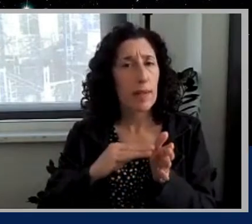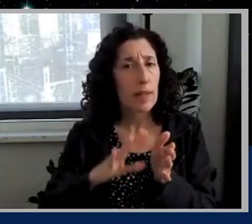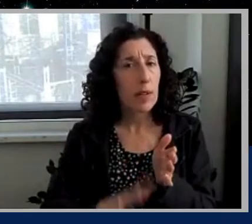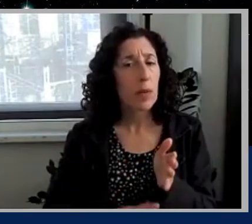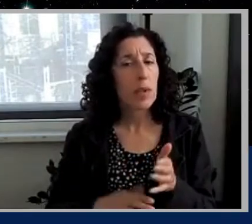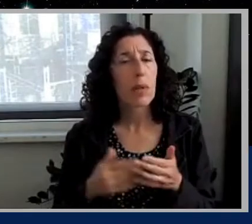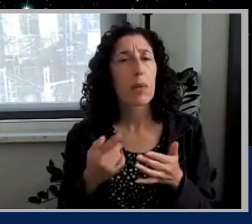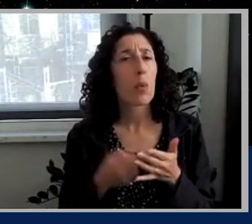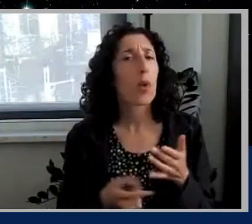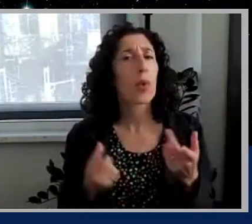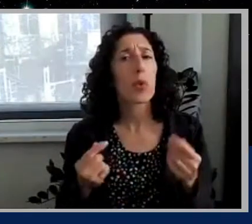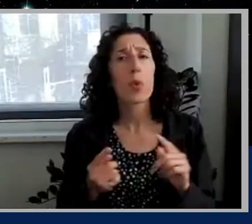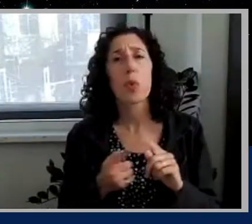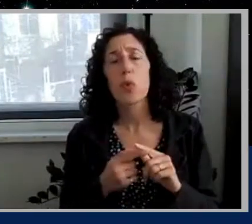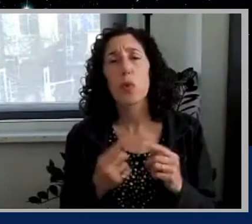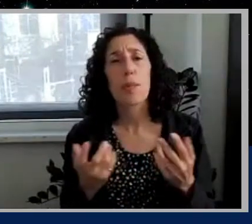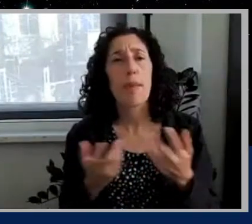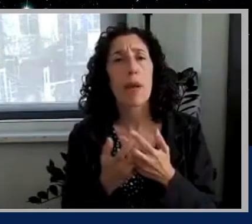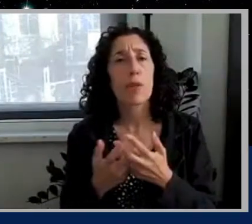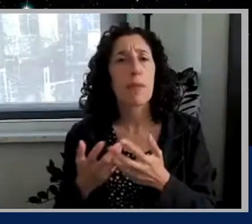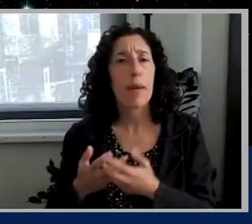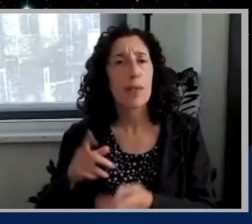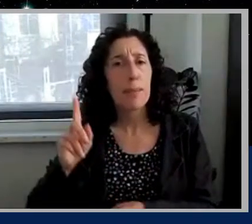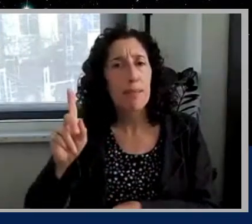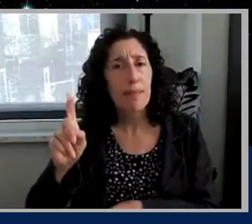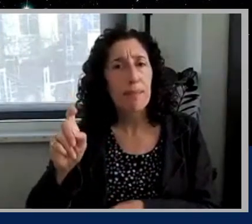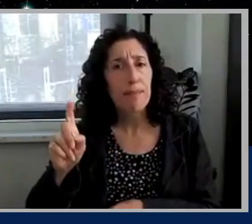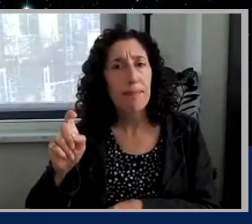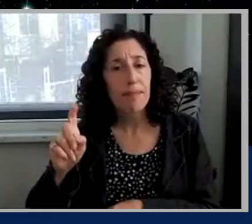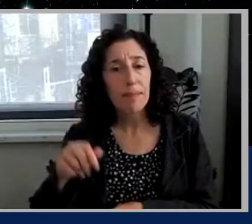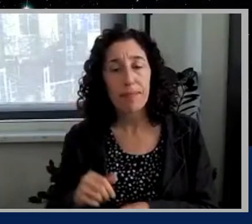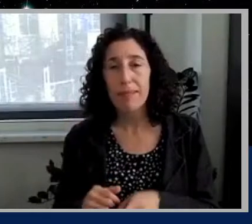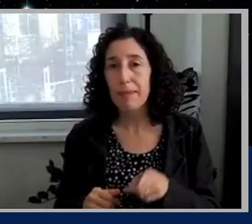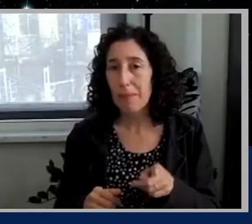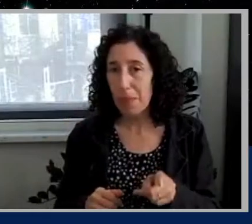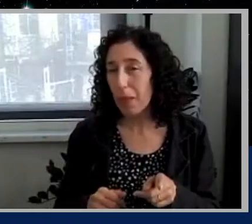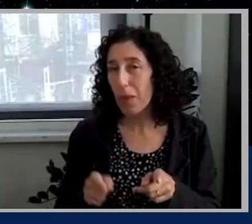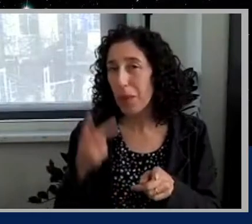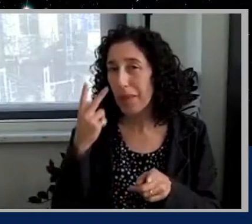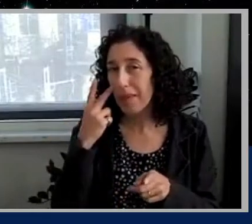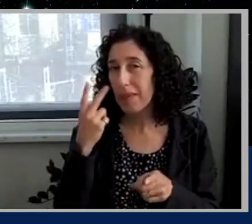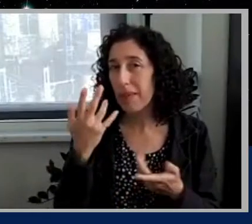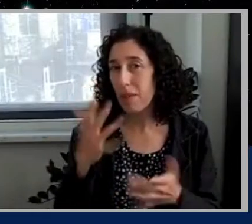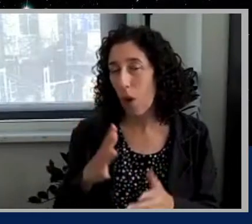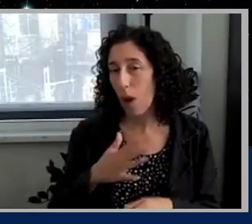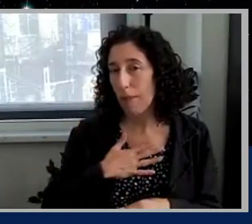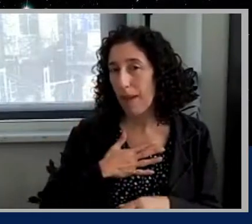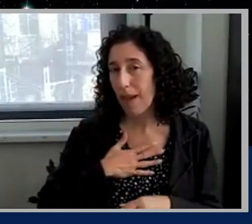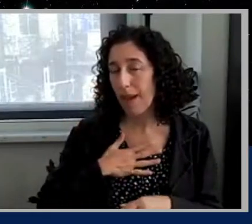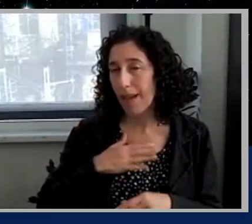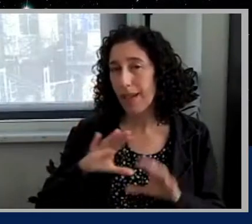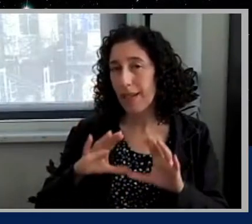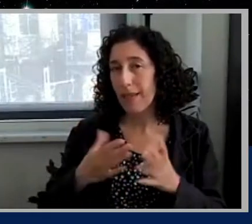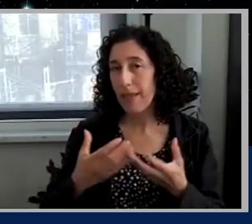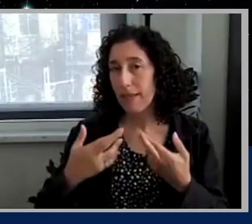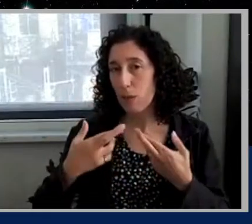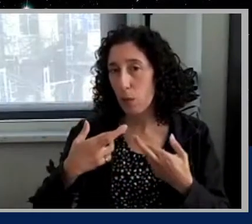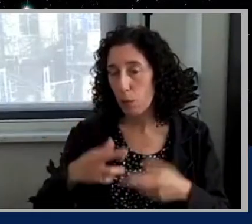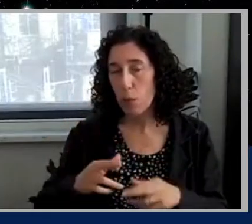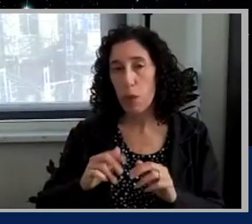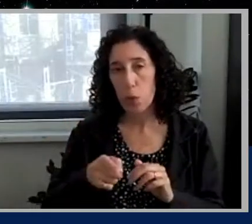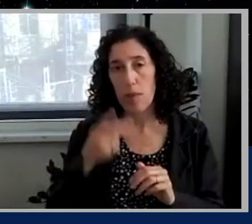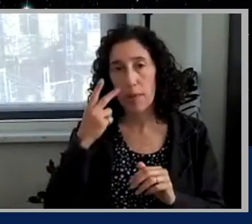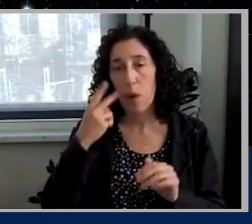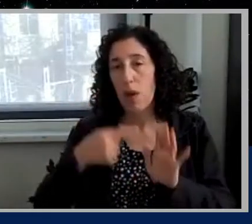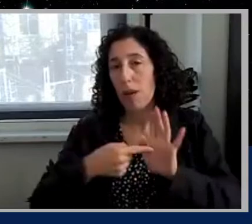doing a lot, like you saw a slide from one of my actual classes. So Yeah. I will try to represent an idea in as many different formats as I possibly